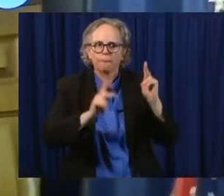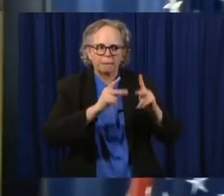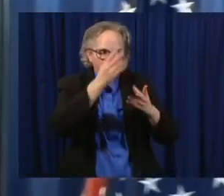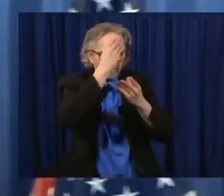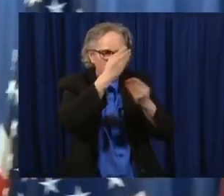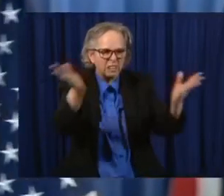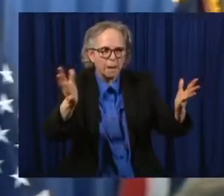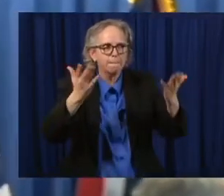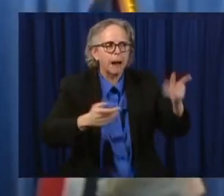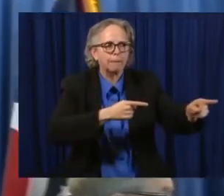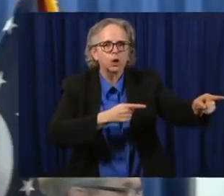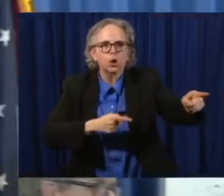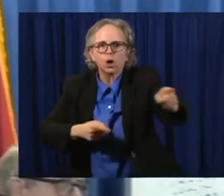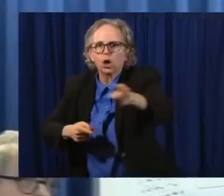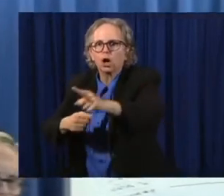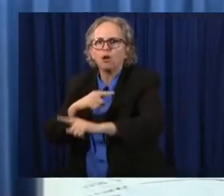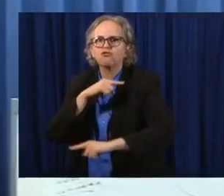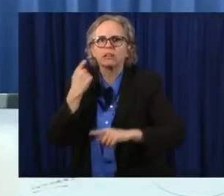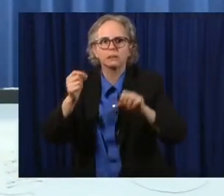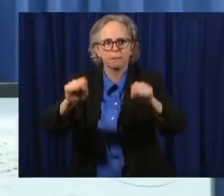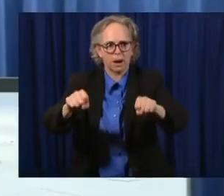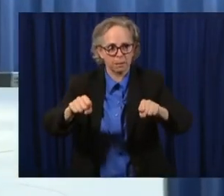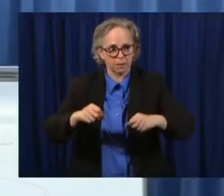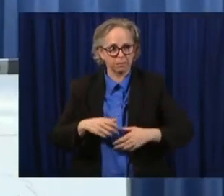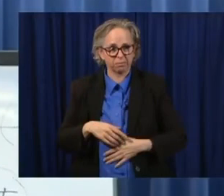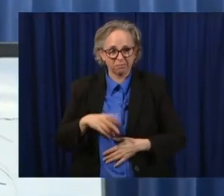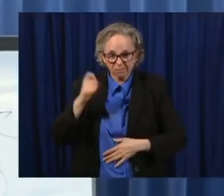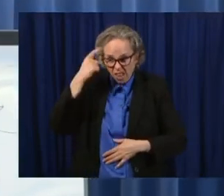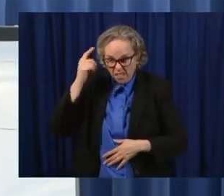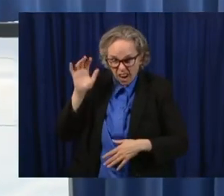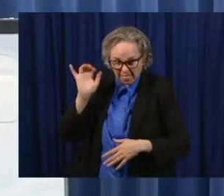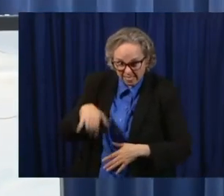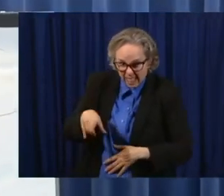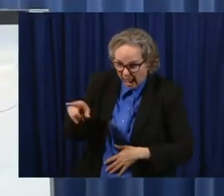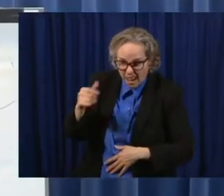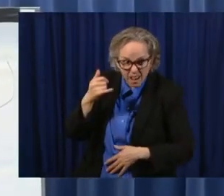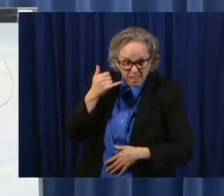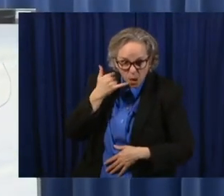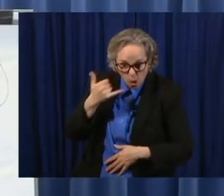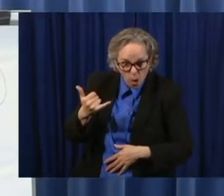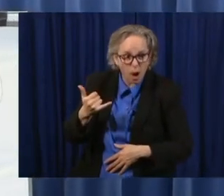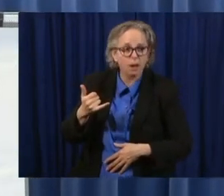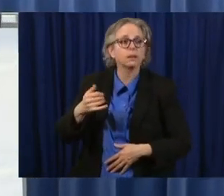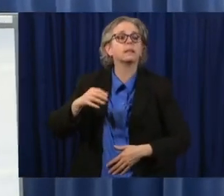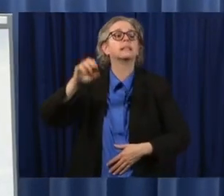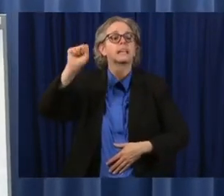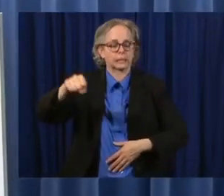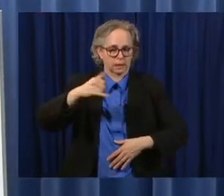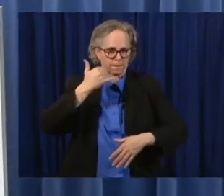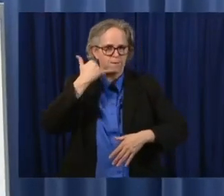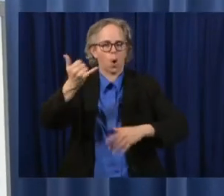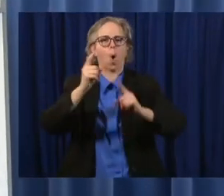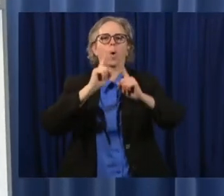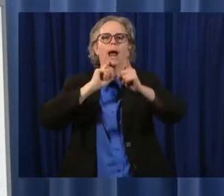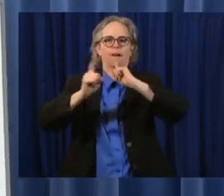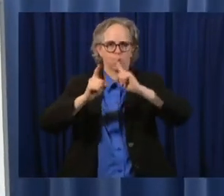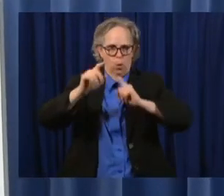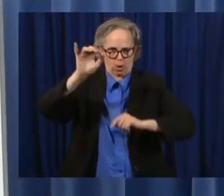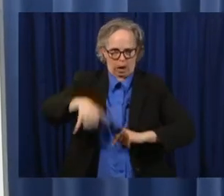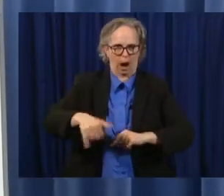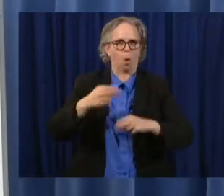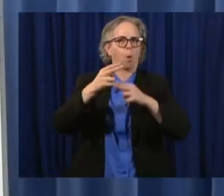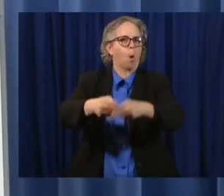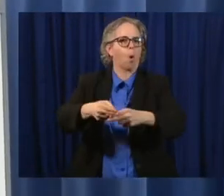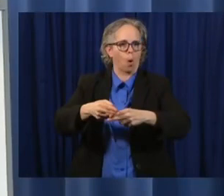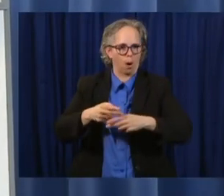Okay, that is done by phone? That's a phone interview, yes. Phone interview.